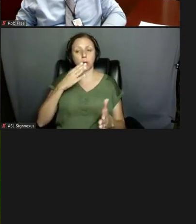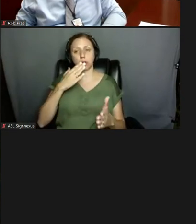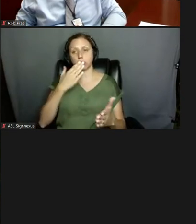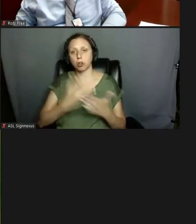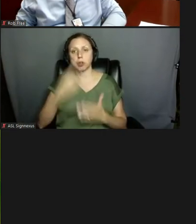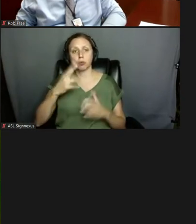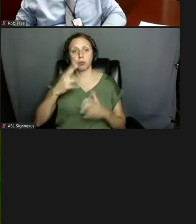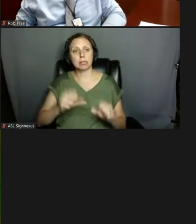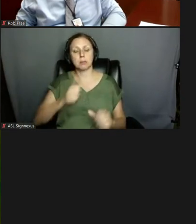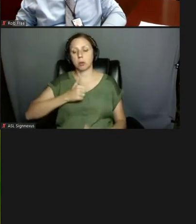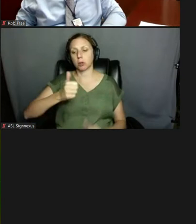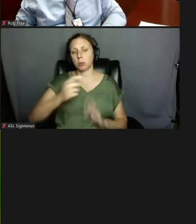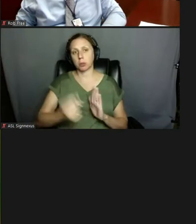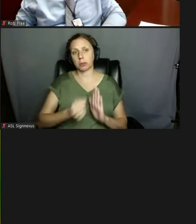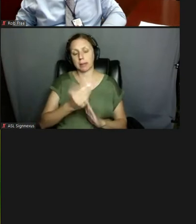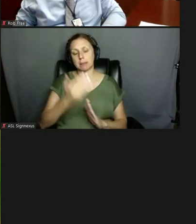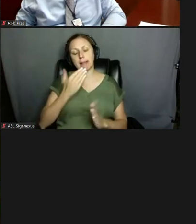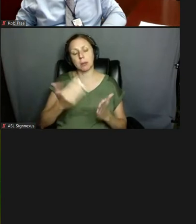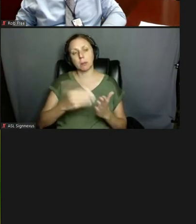listening.